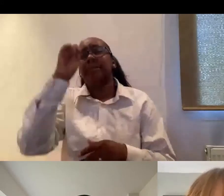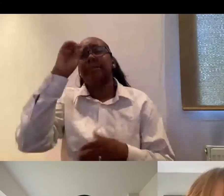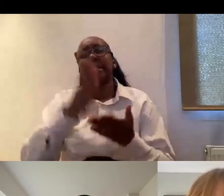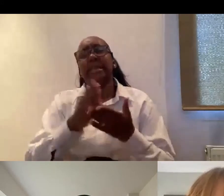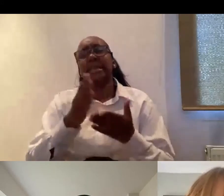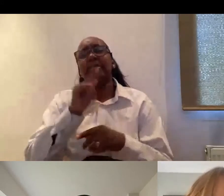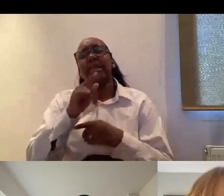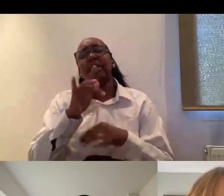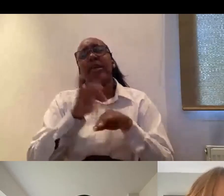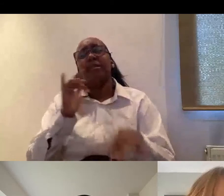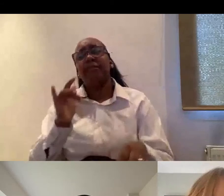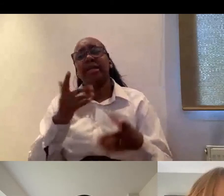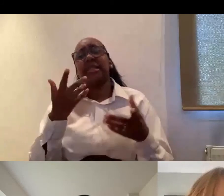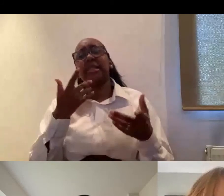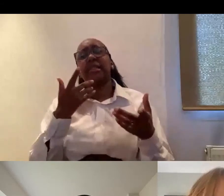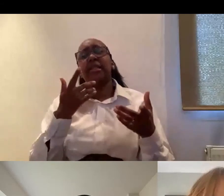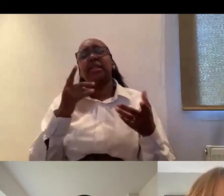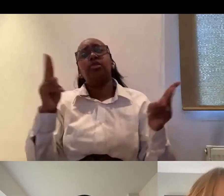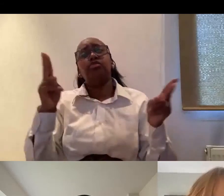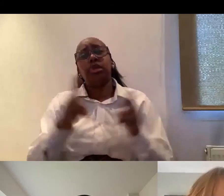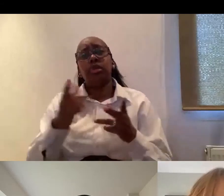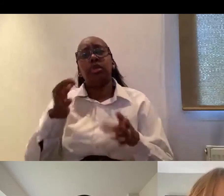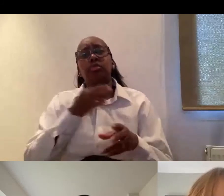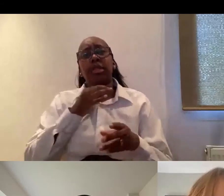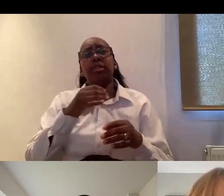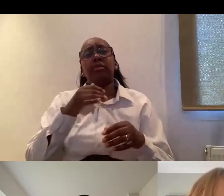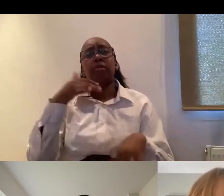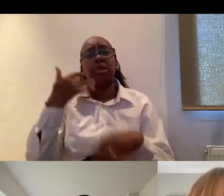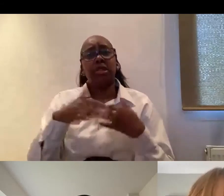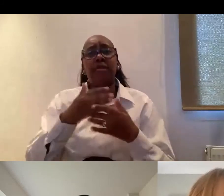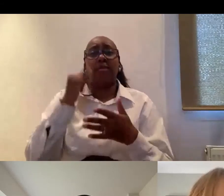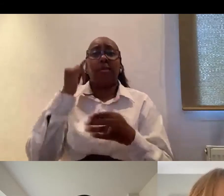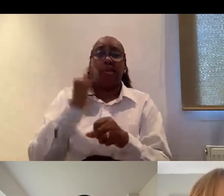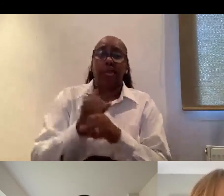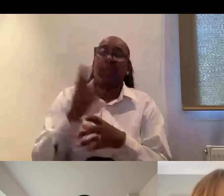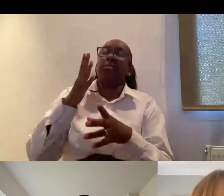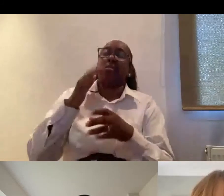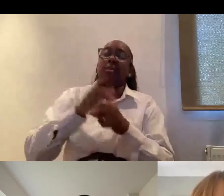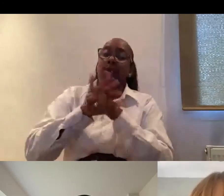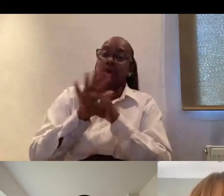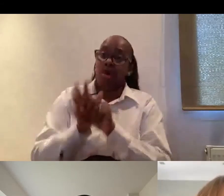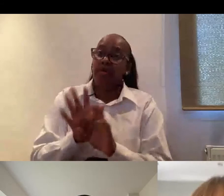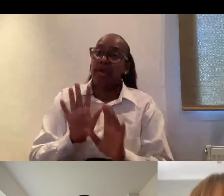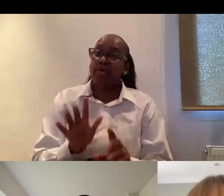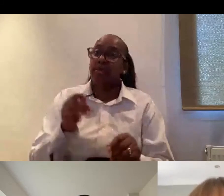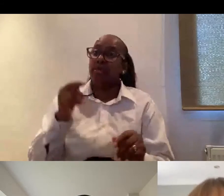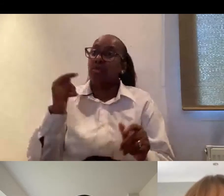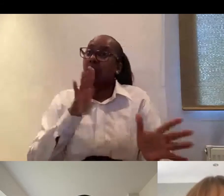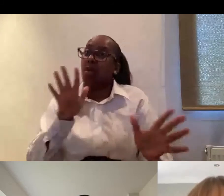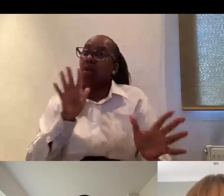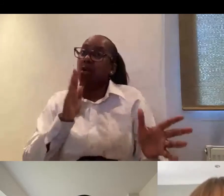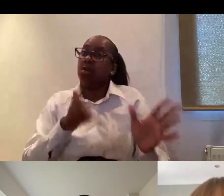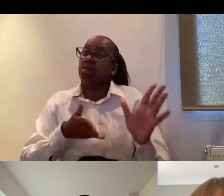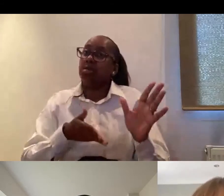will be effective at preventing or reducing your risk of suffering from severe COVID-19 disease, or from needing to go